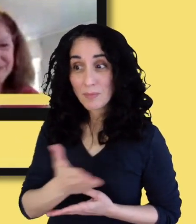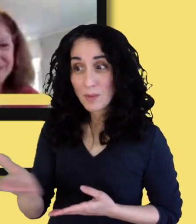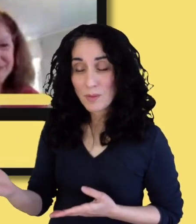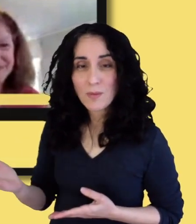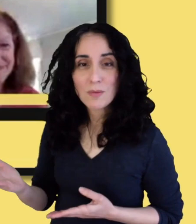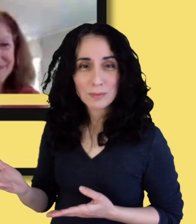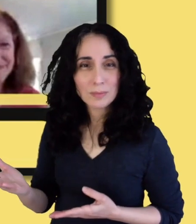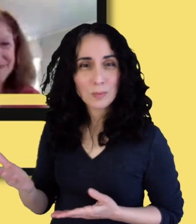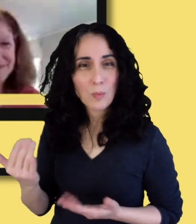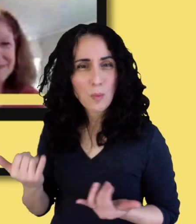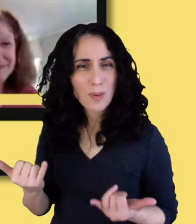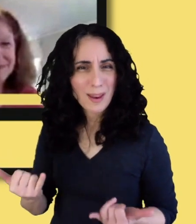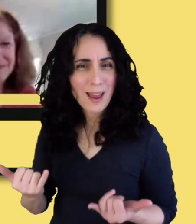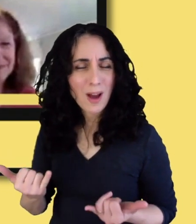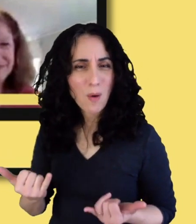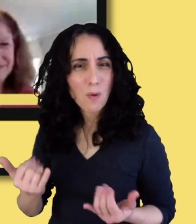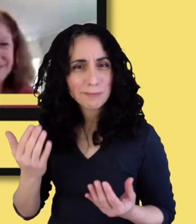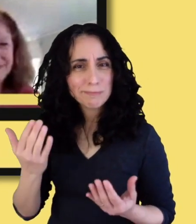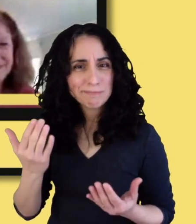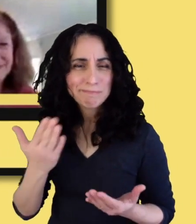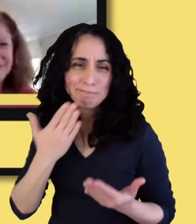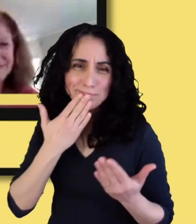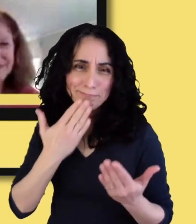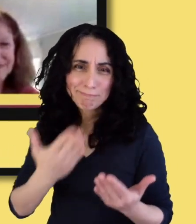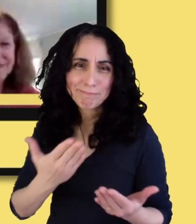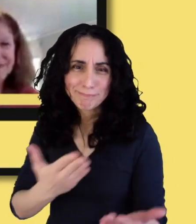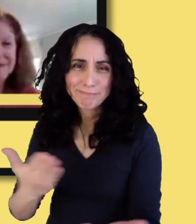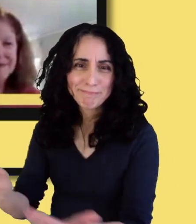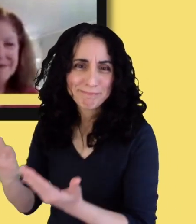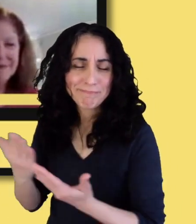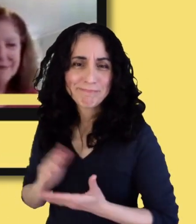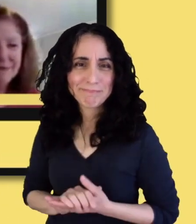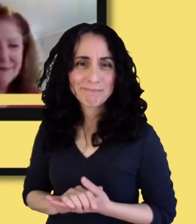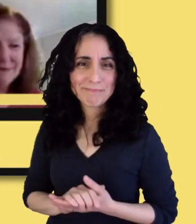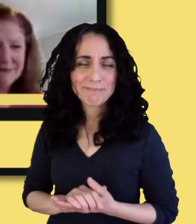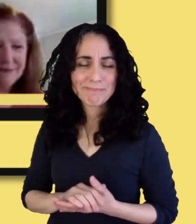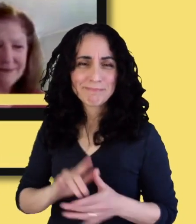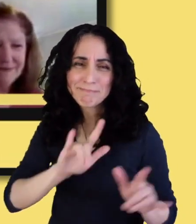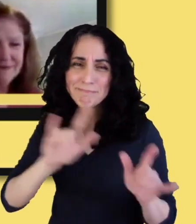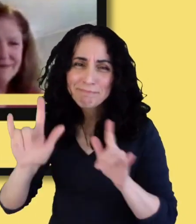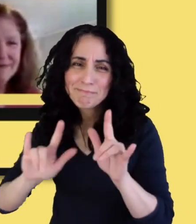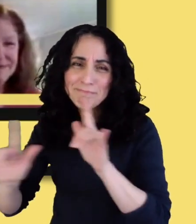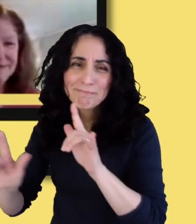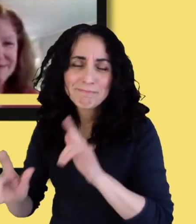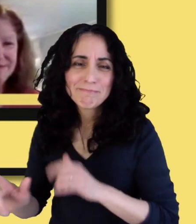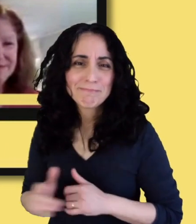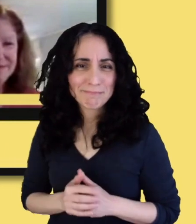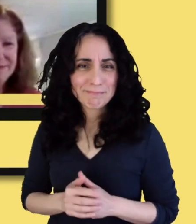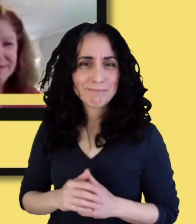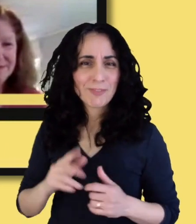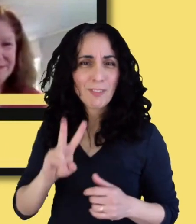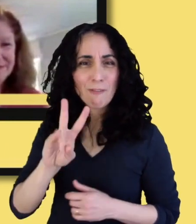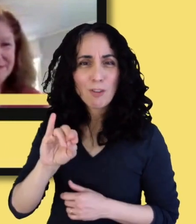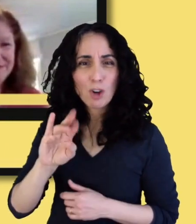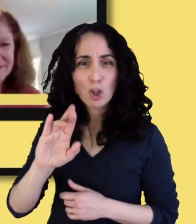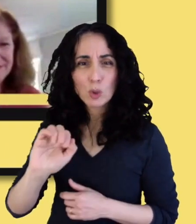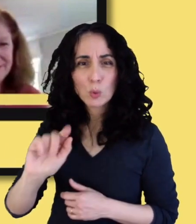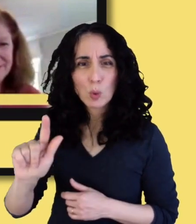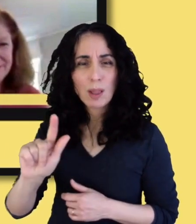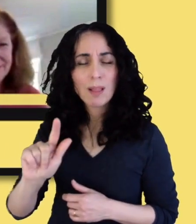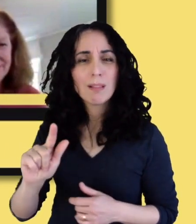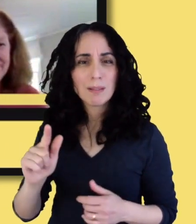who is watching, we just want to take this time to say thank you and send lots of love and virtual hugs